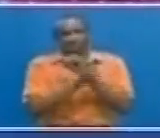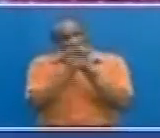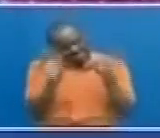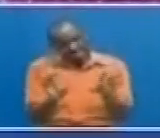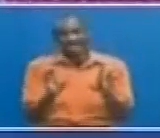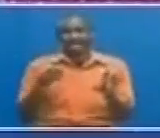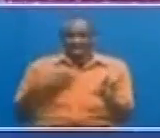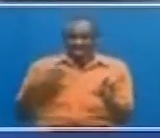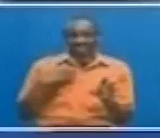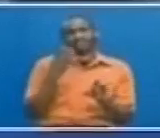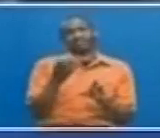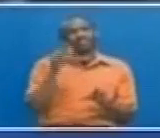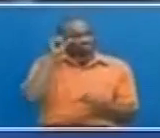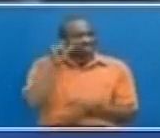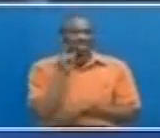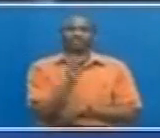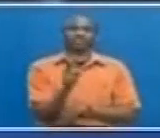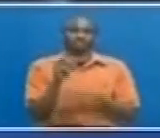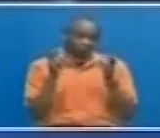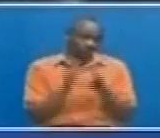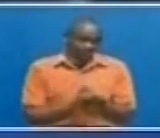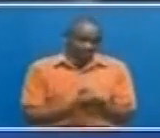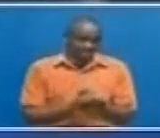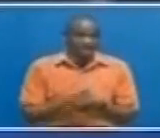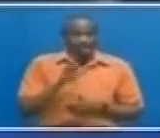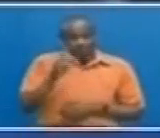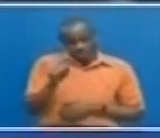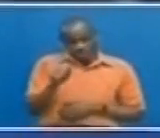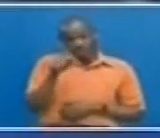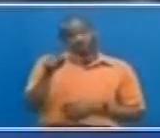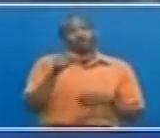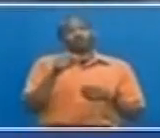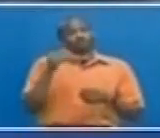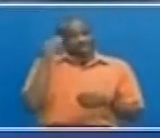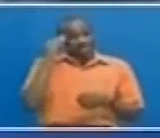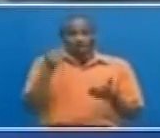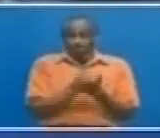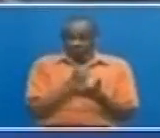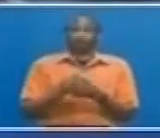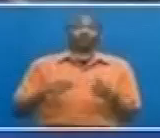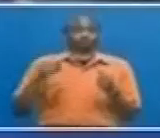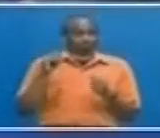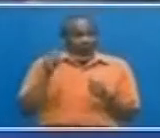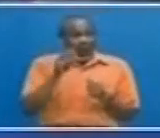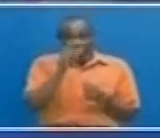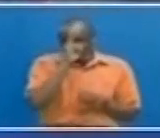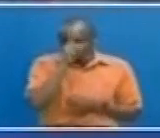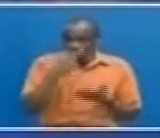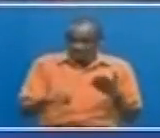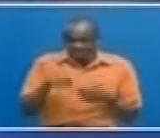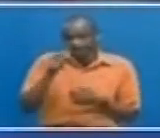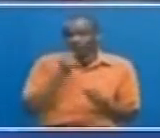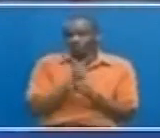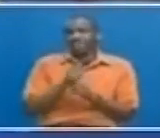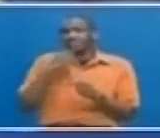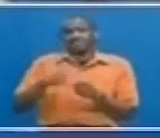statutory requirements on gender. Kulingana na habari kutoka jumba la Vigilance, Kaindi huenda alisakamwa na mawimbi iliyomtaka kuondoka